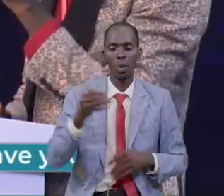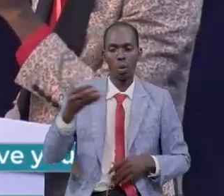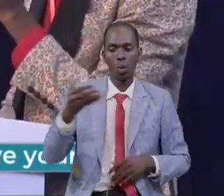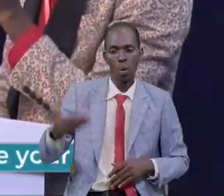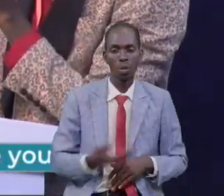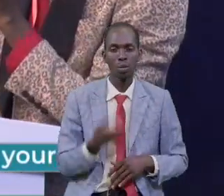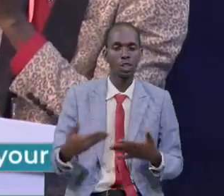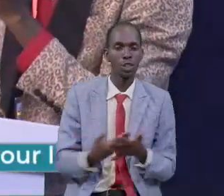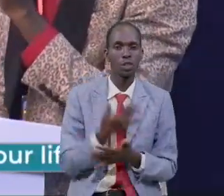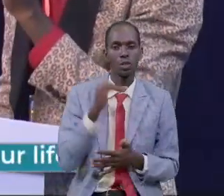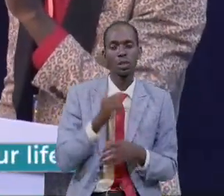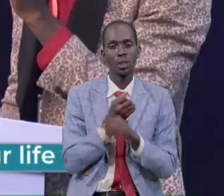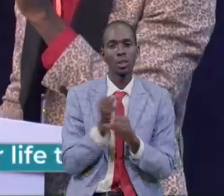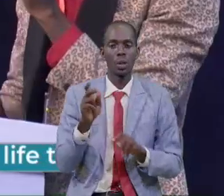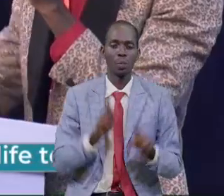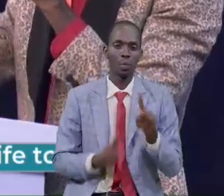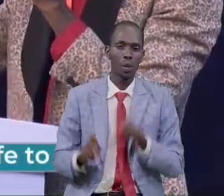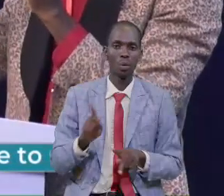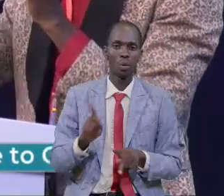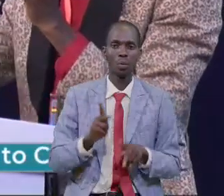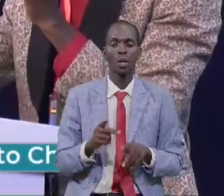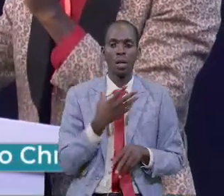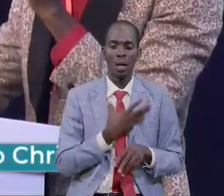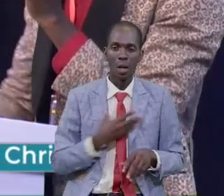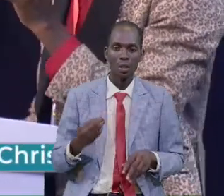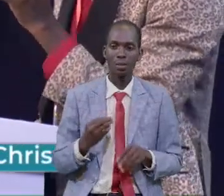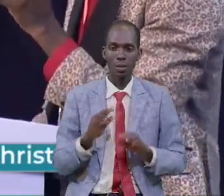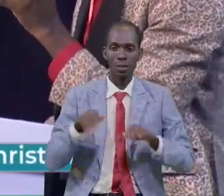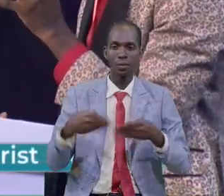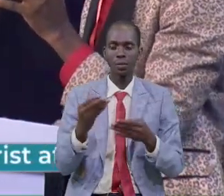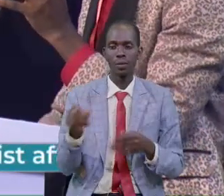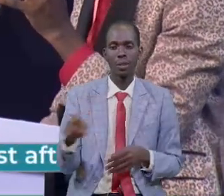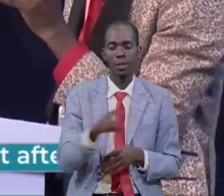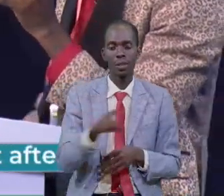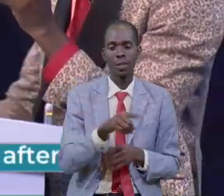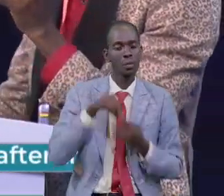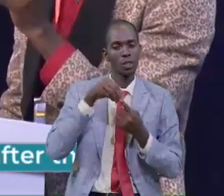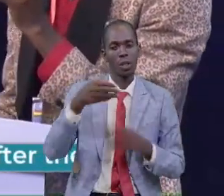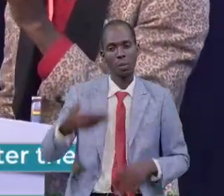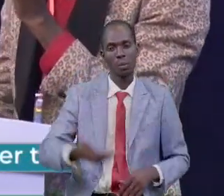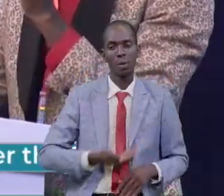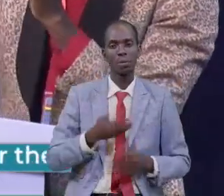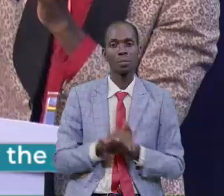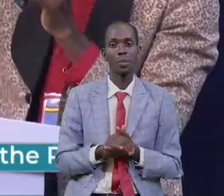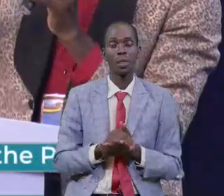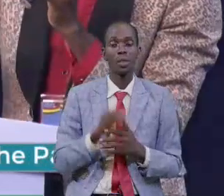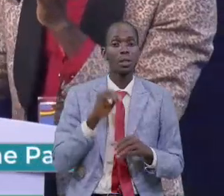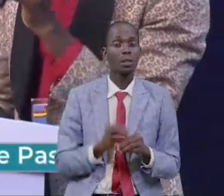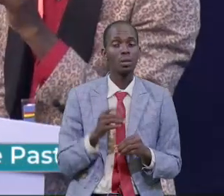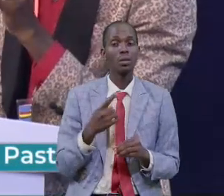We should treat them very special. And in the schools.